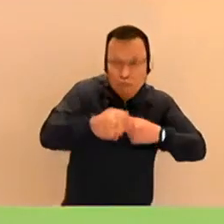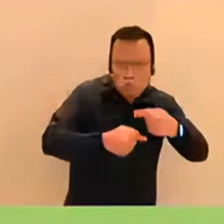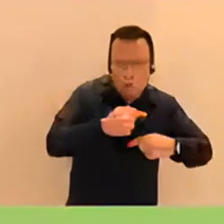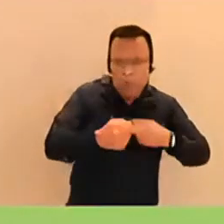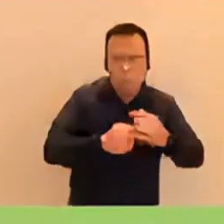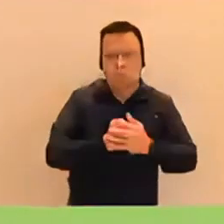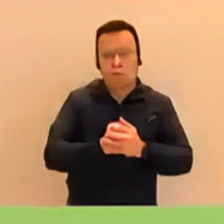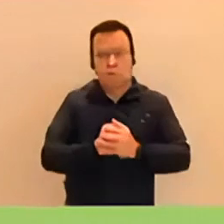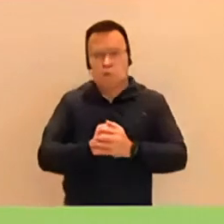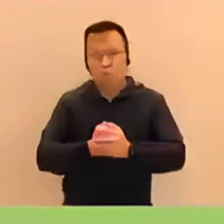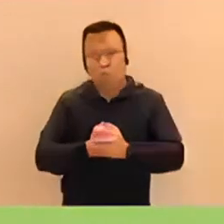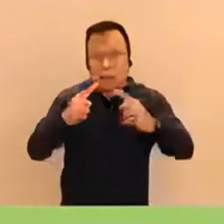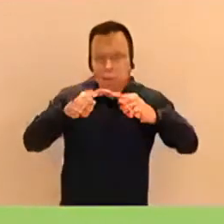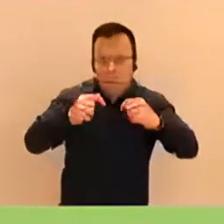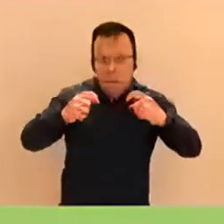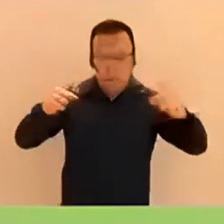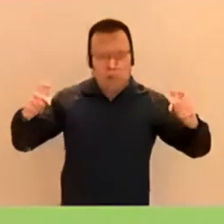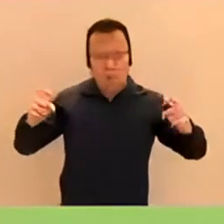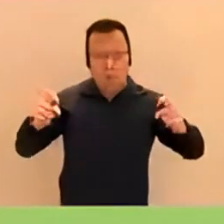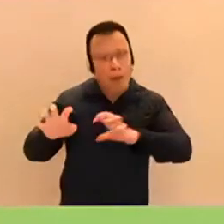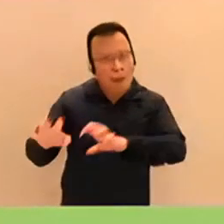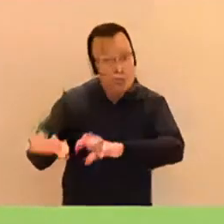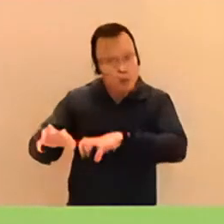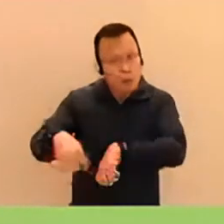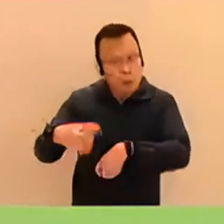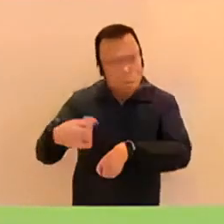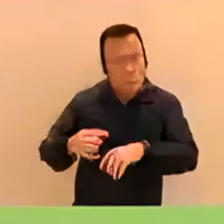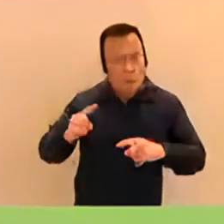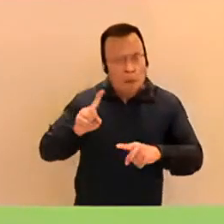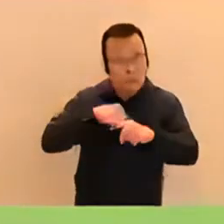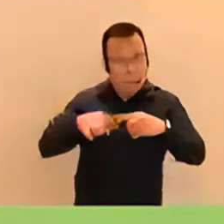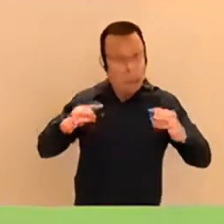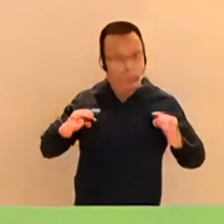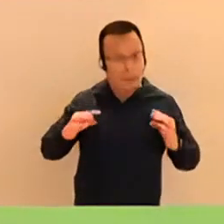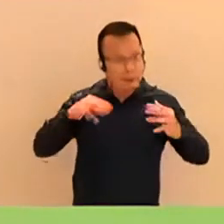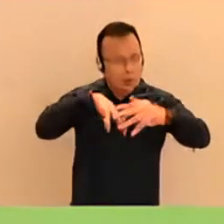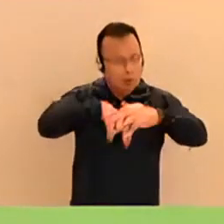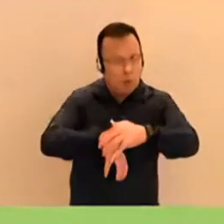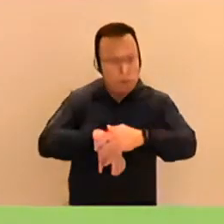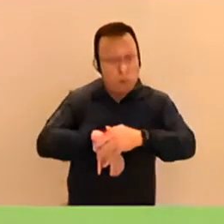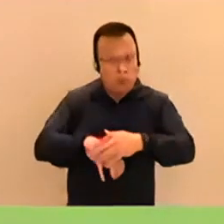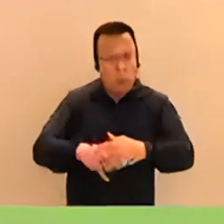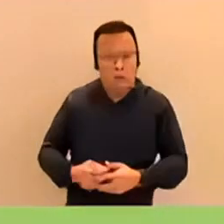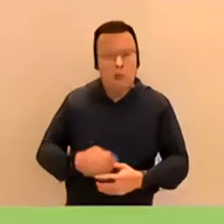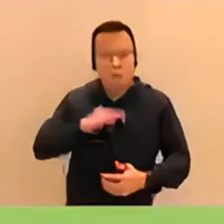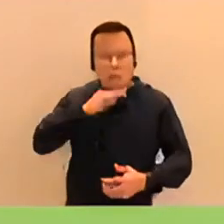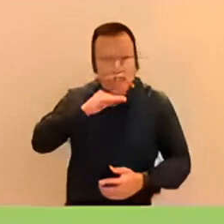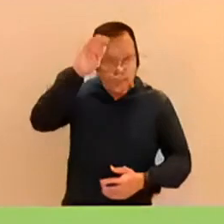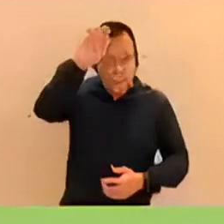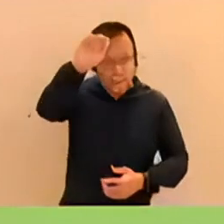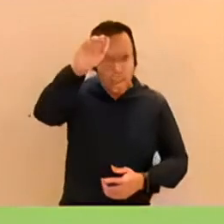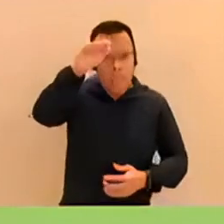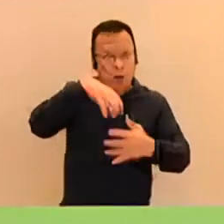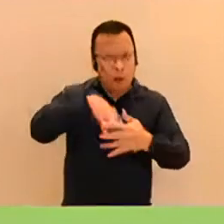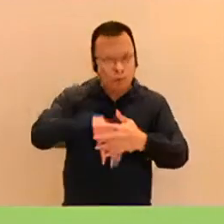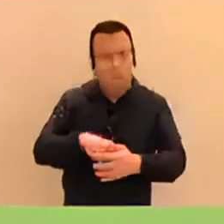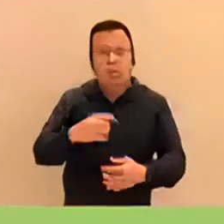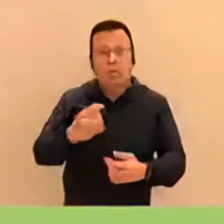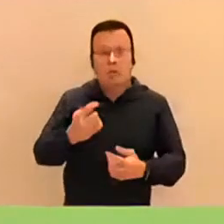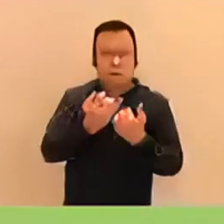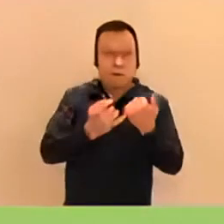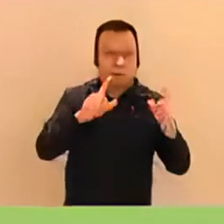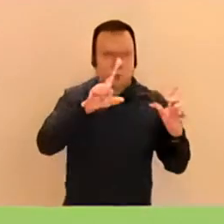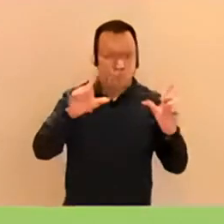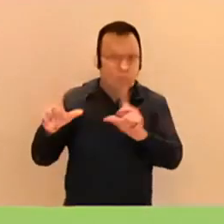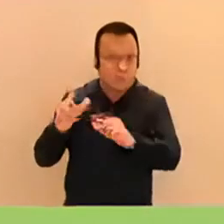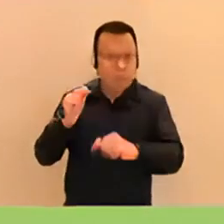Now, our vision is to create a vibrant teleport with balanced green spaces